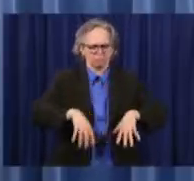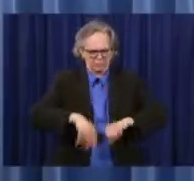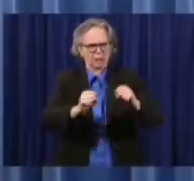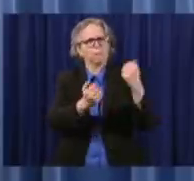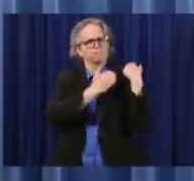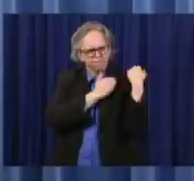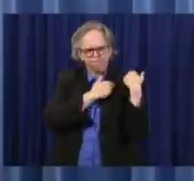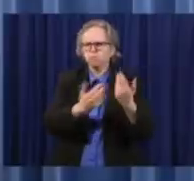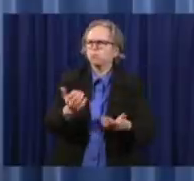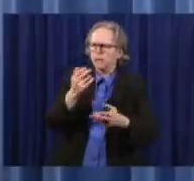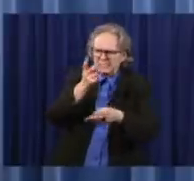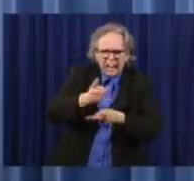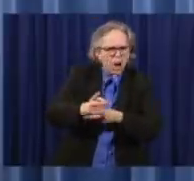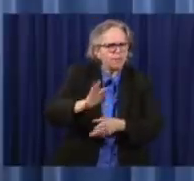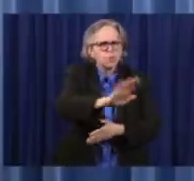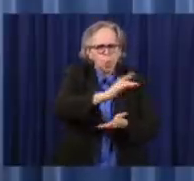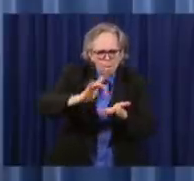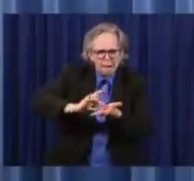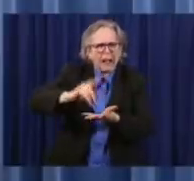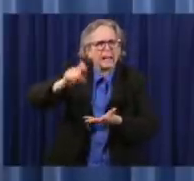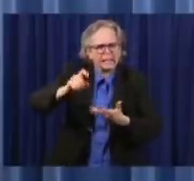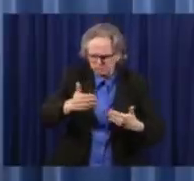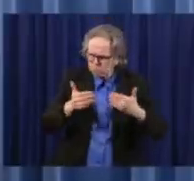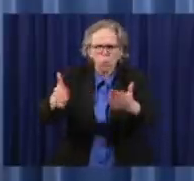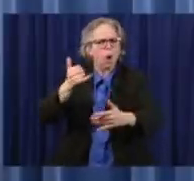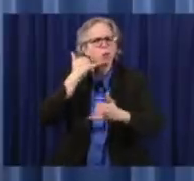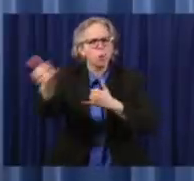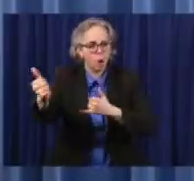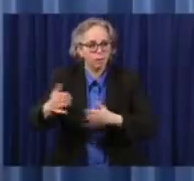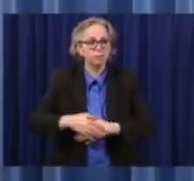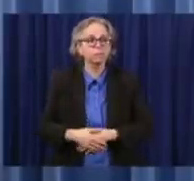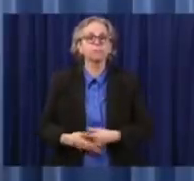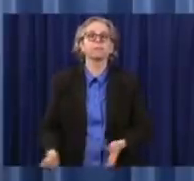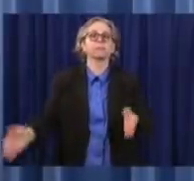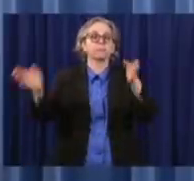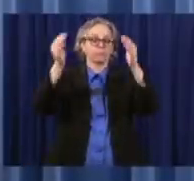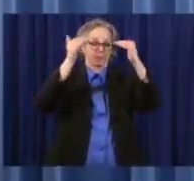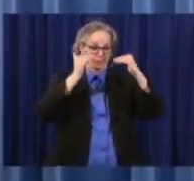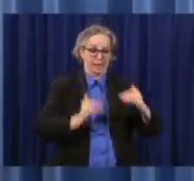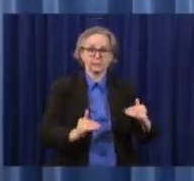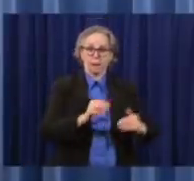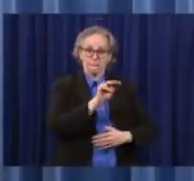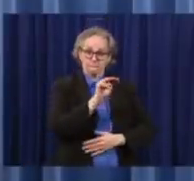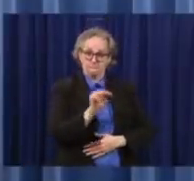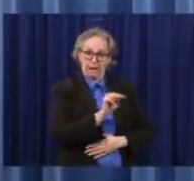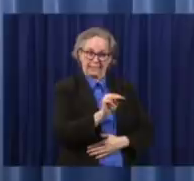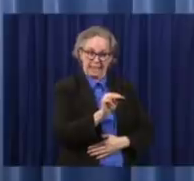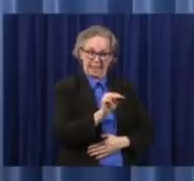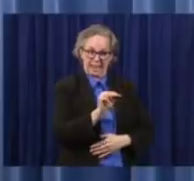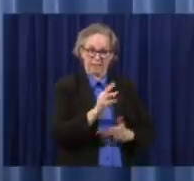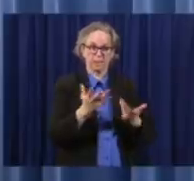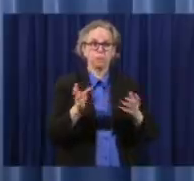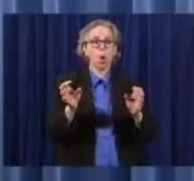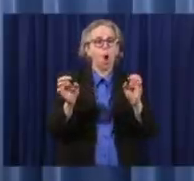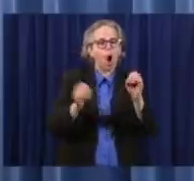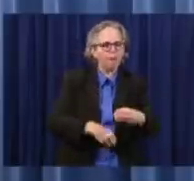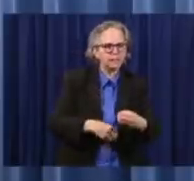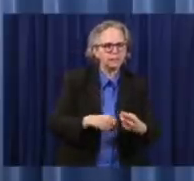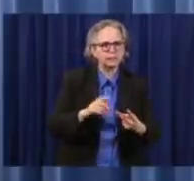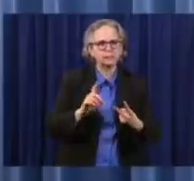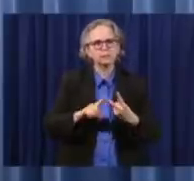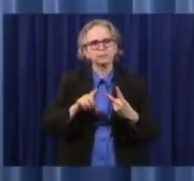medical point of view. On Monday, this coming Monday, offices, industry,